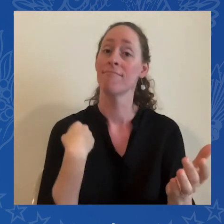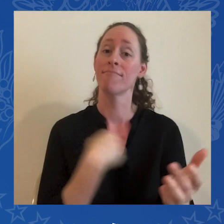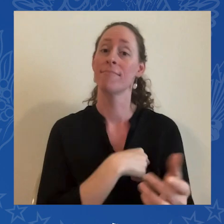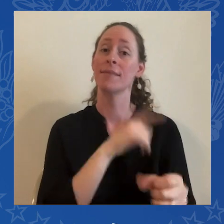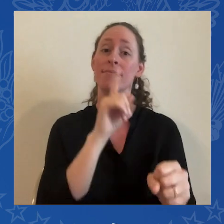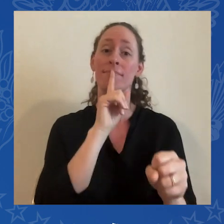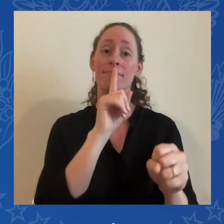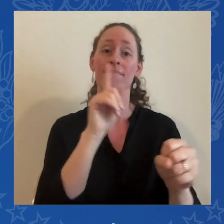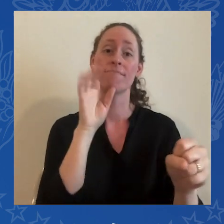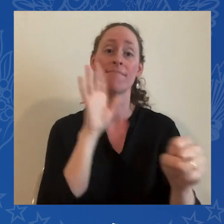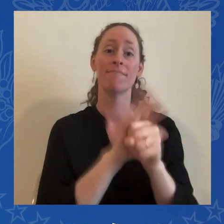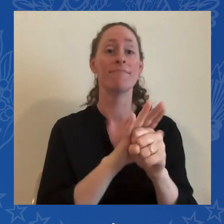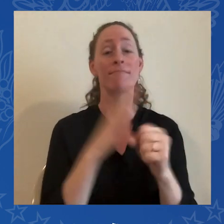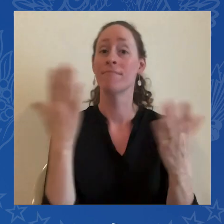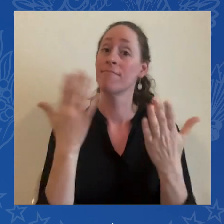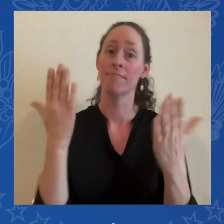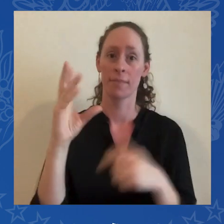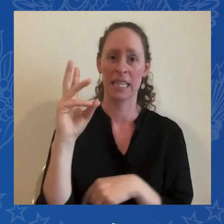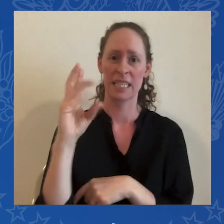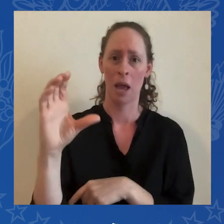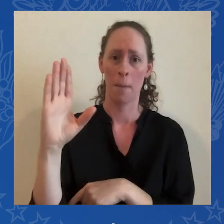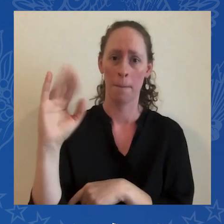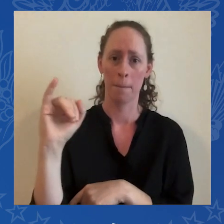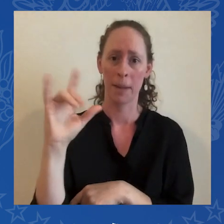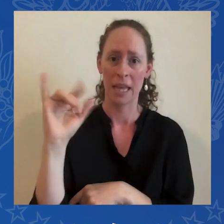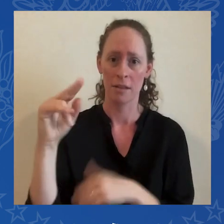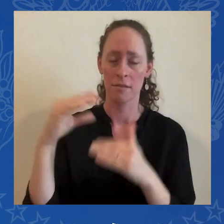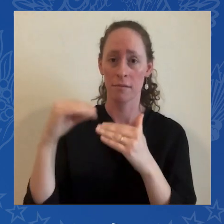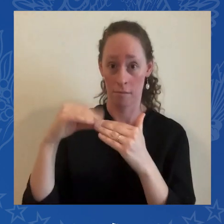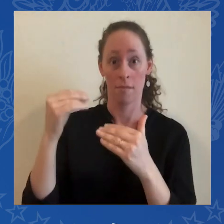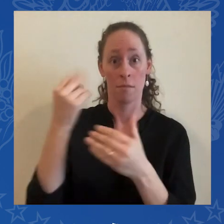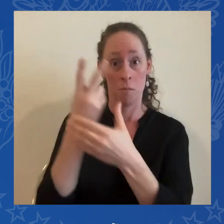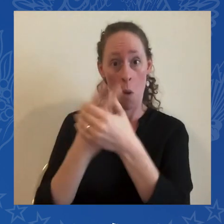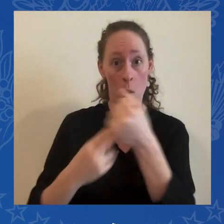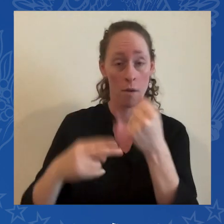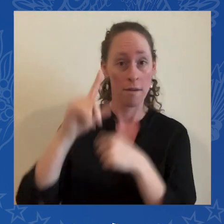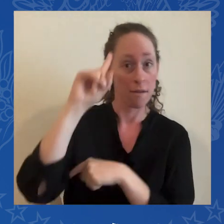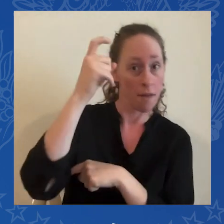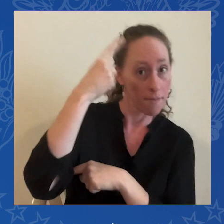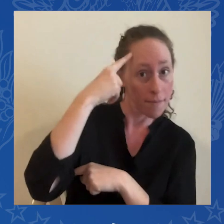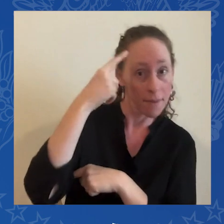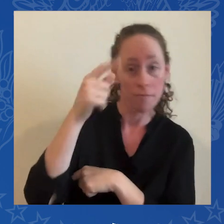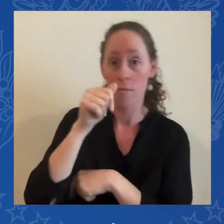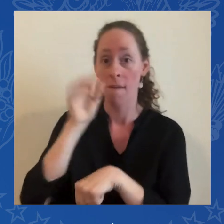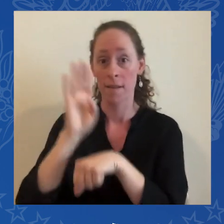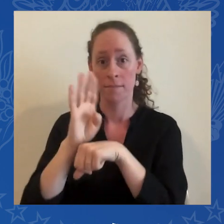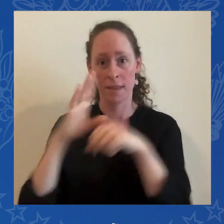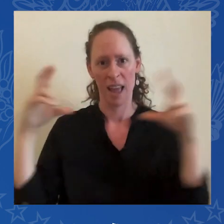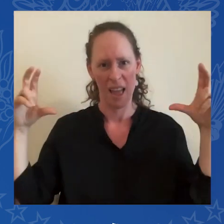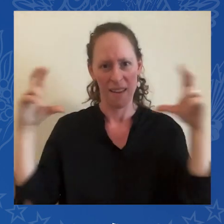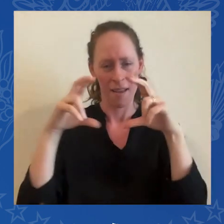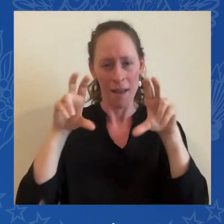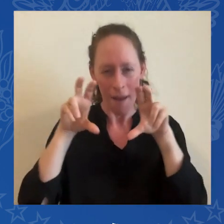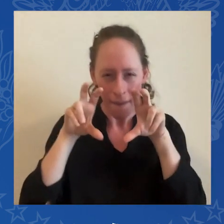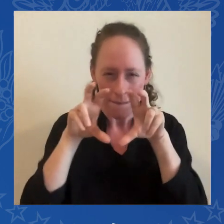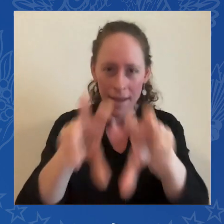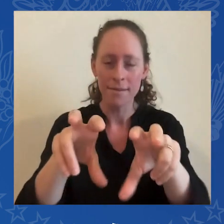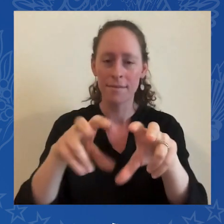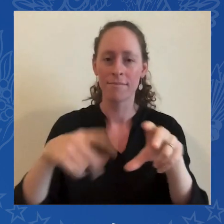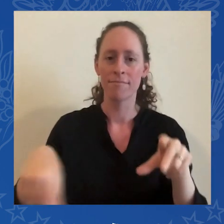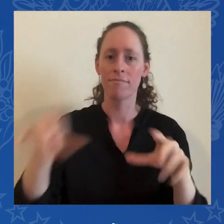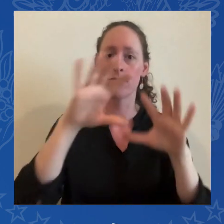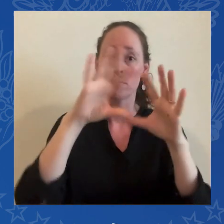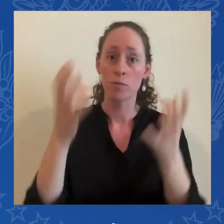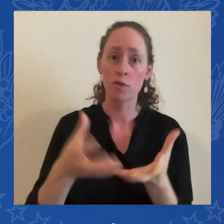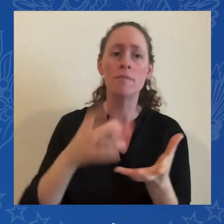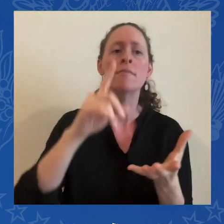billion in public and private funds over 5 years for global infrastructure investment in partnership with